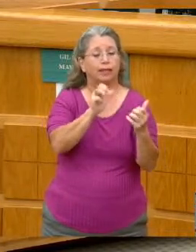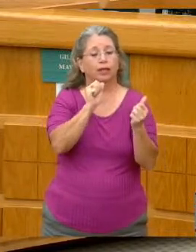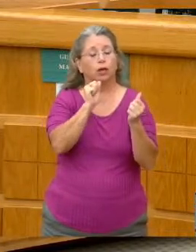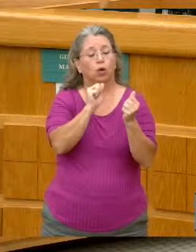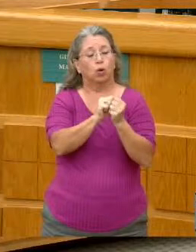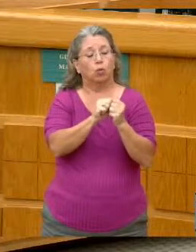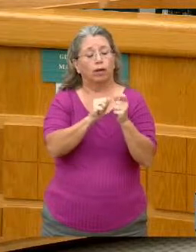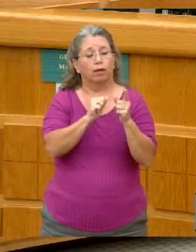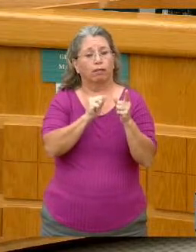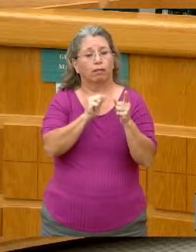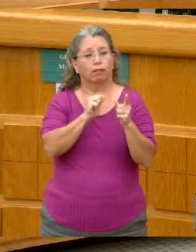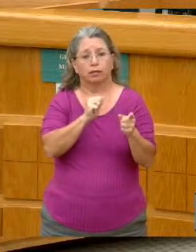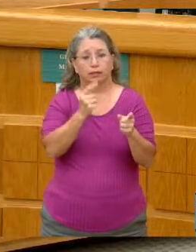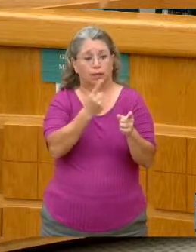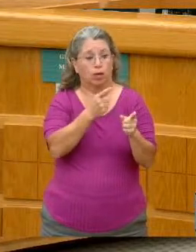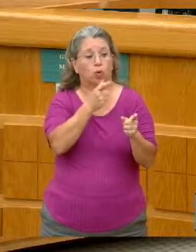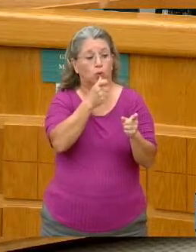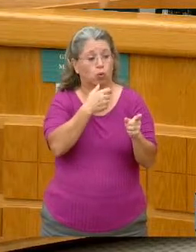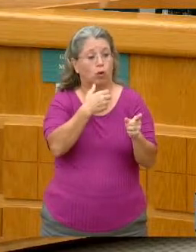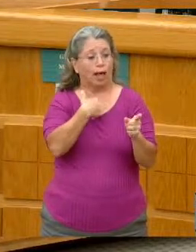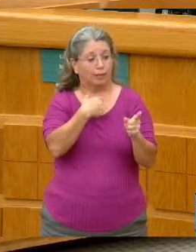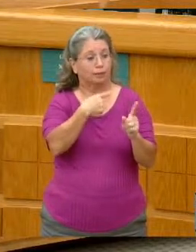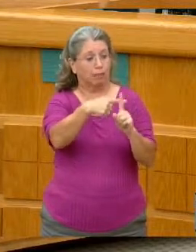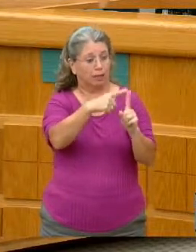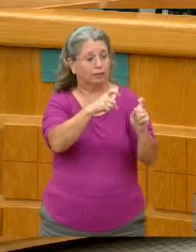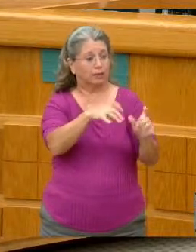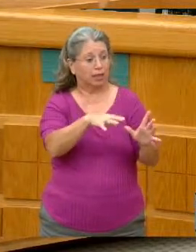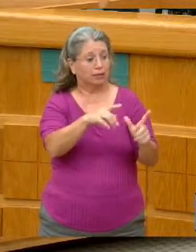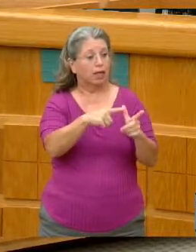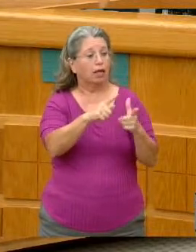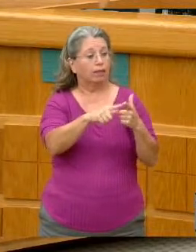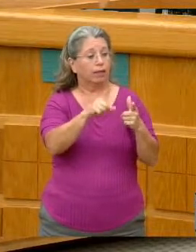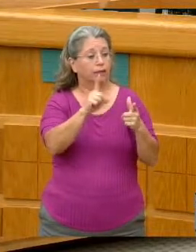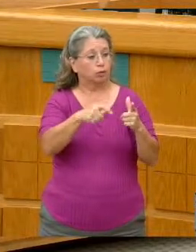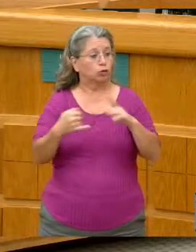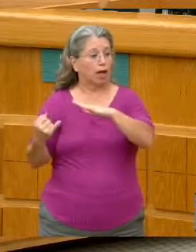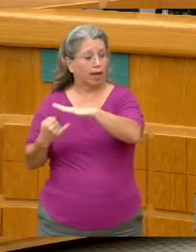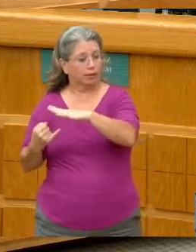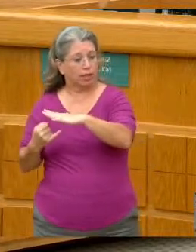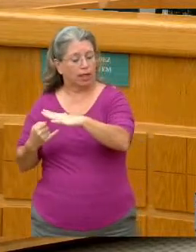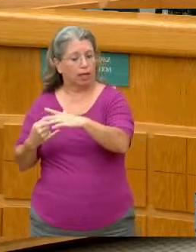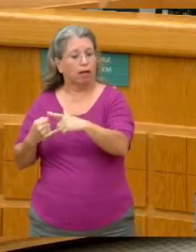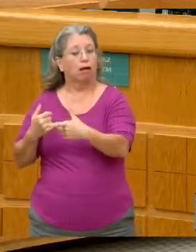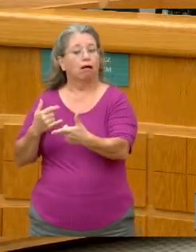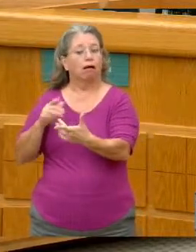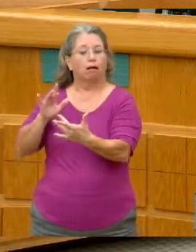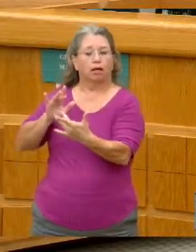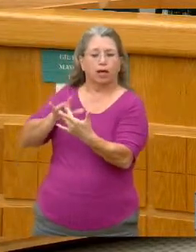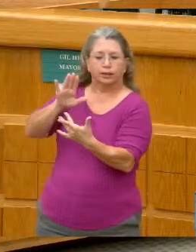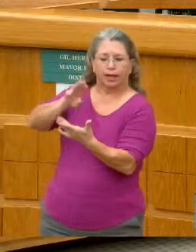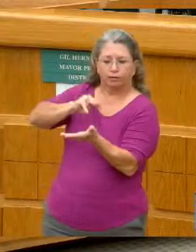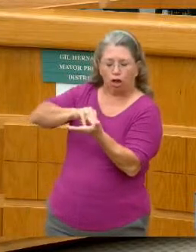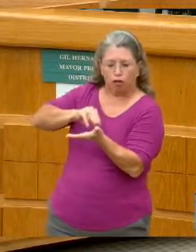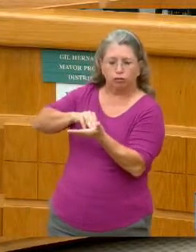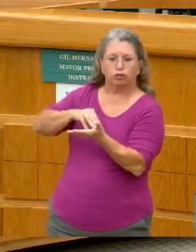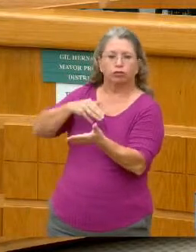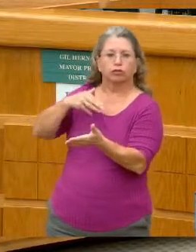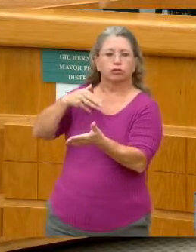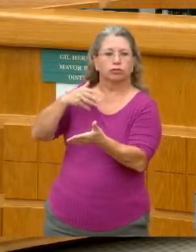official, contact your personal doctor and go from there. You could also contact a hotline and request to get tested.